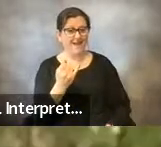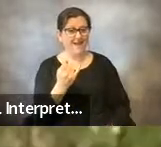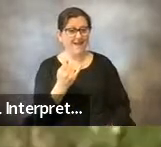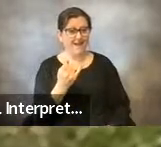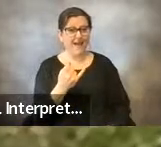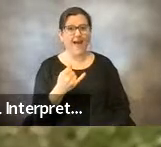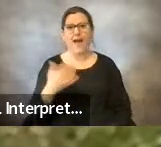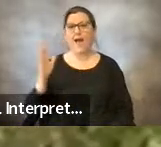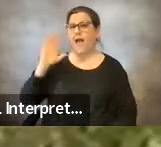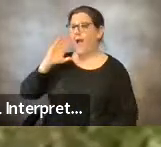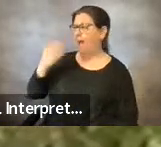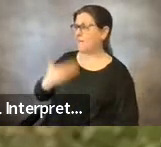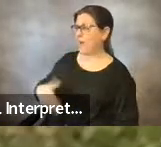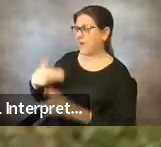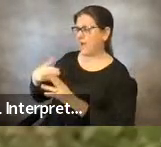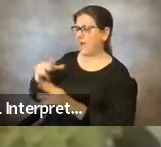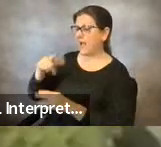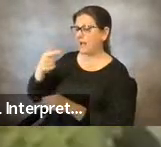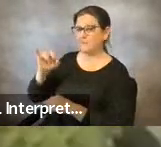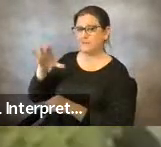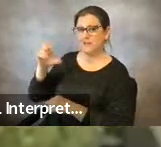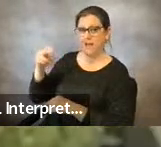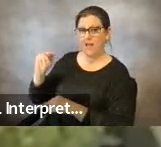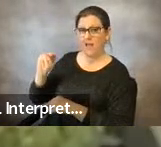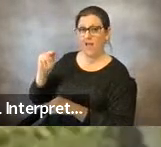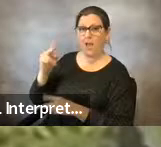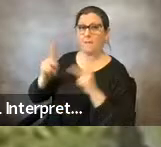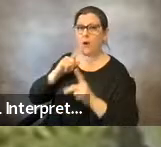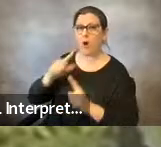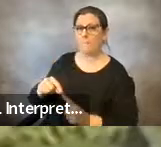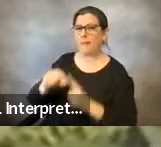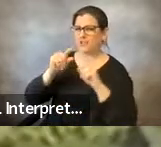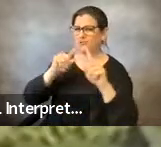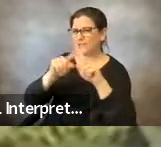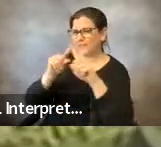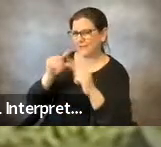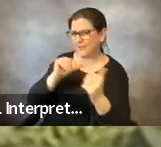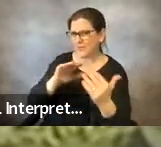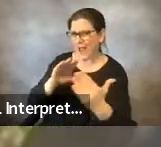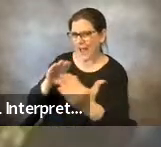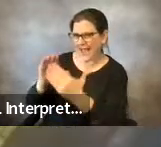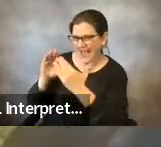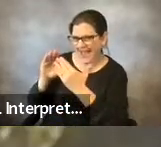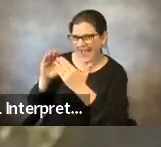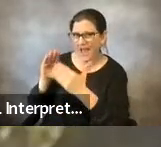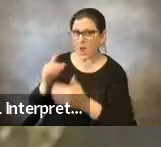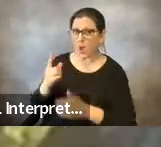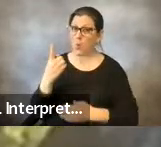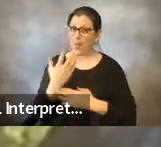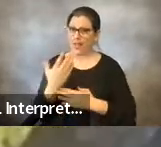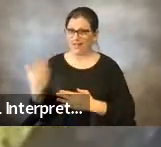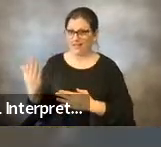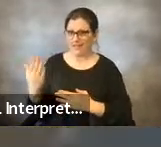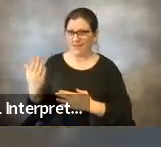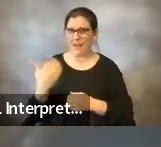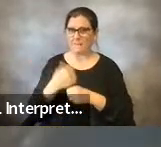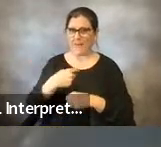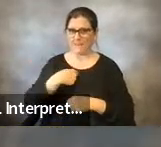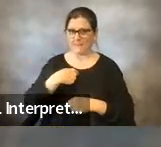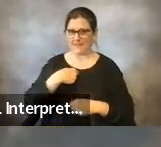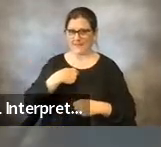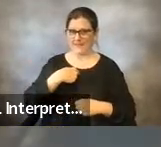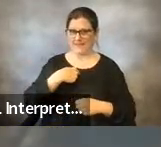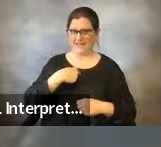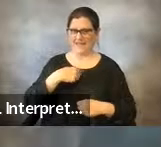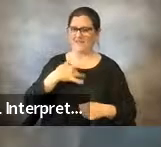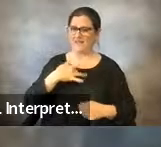Hi, my name is Gibson. People are special in different ways. One of the things that makes me